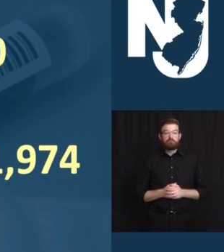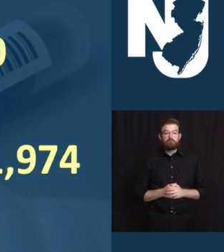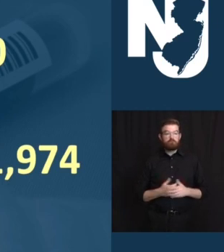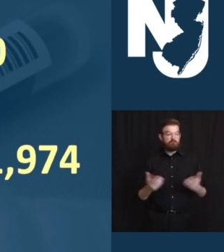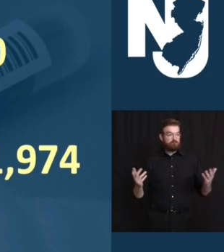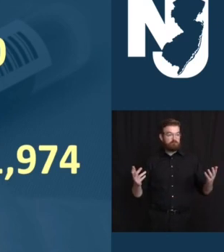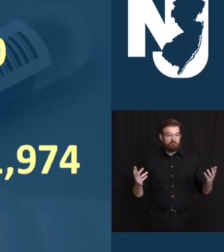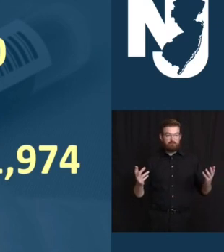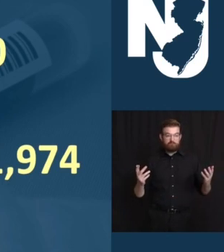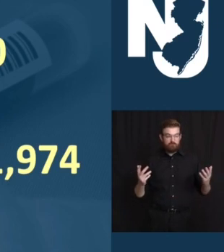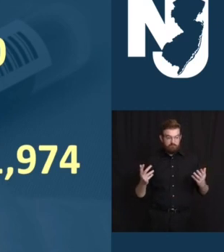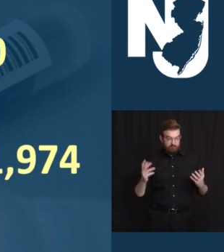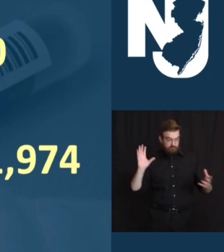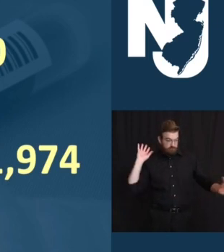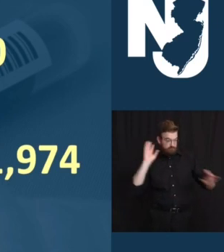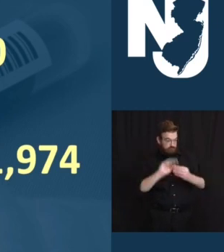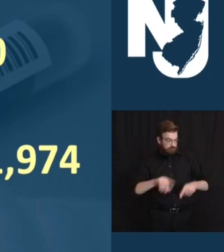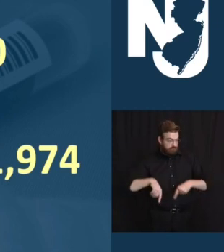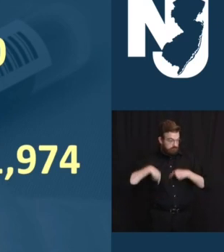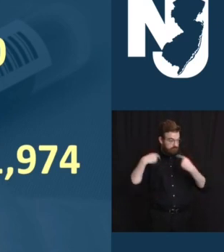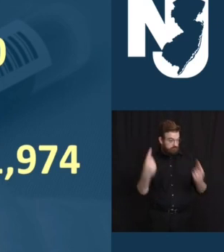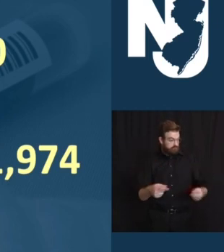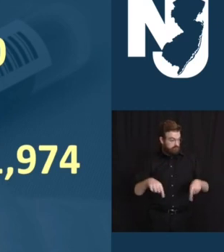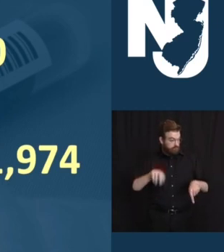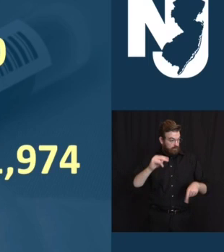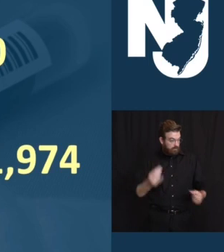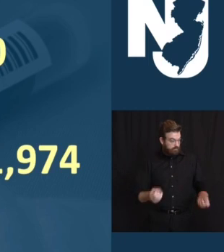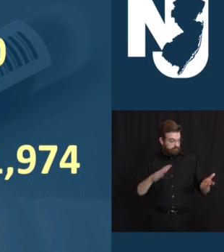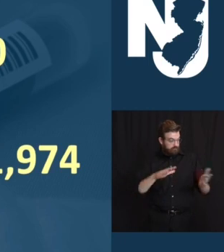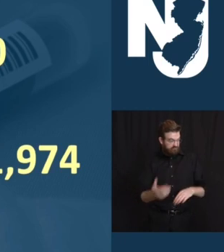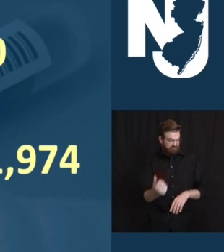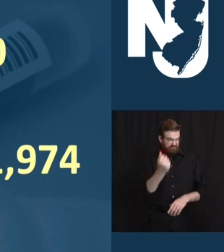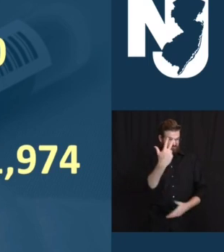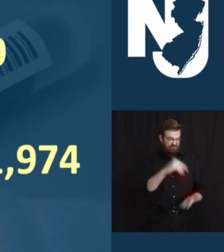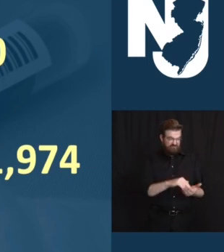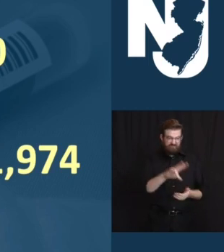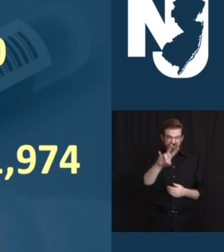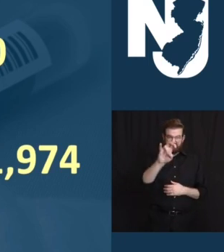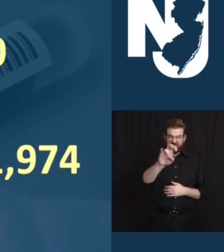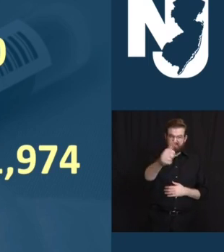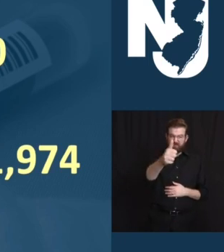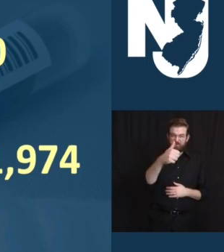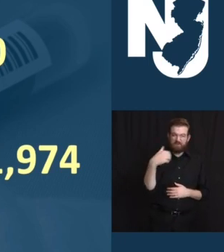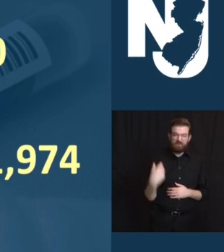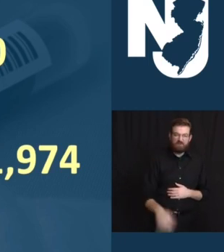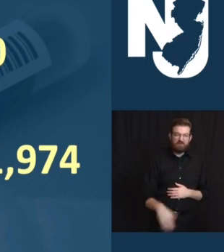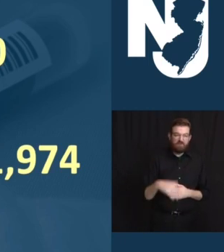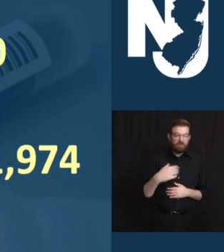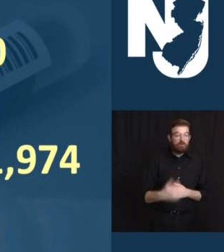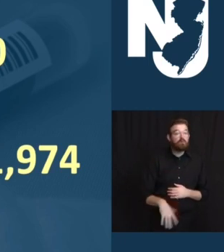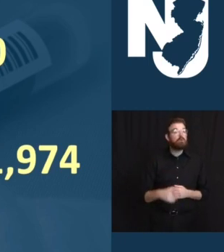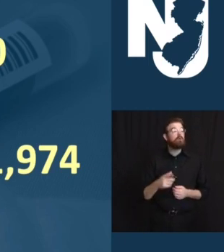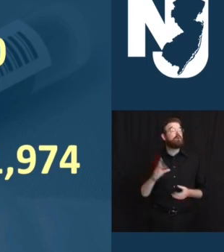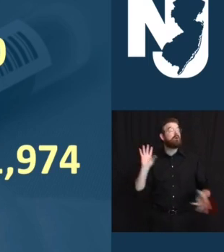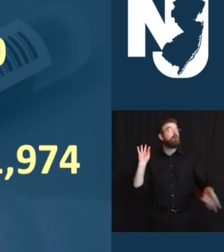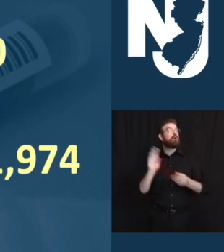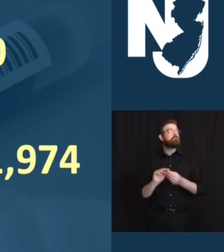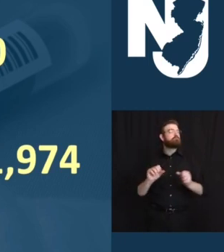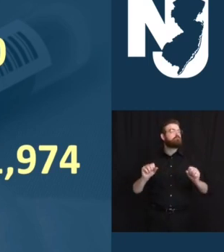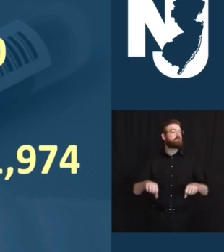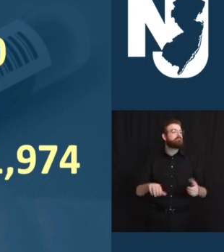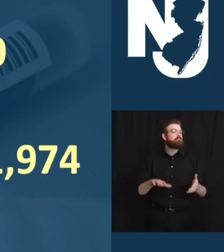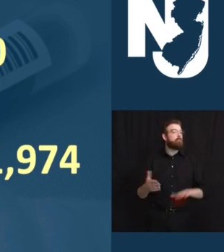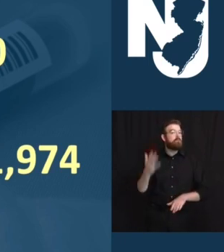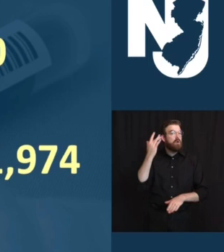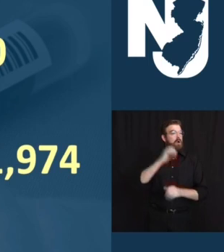13,710 confirmed deaths, and the number of probable passing from COVID-19 related complications stays